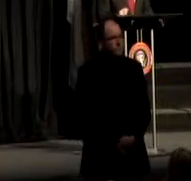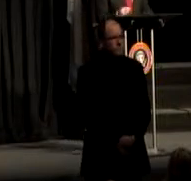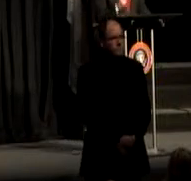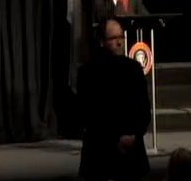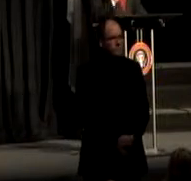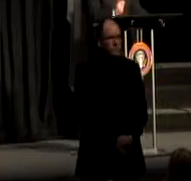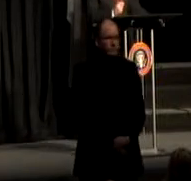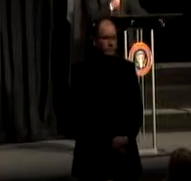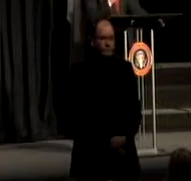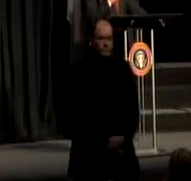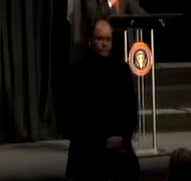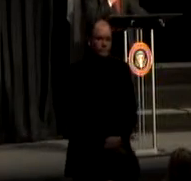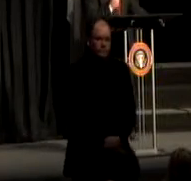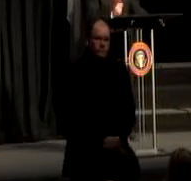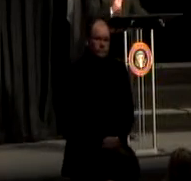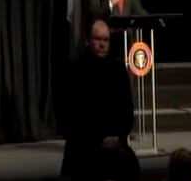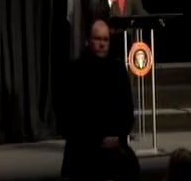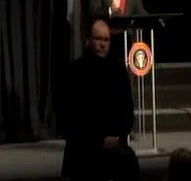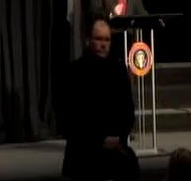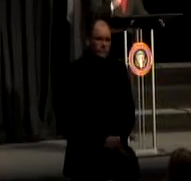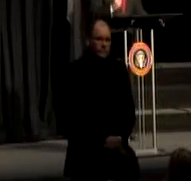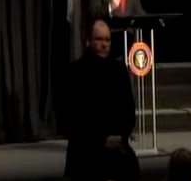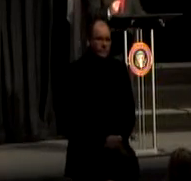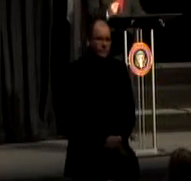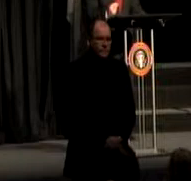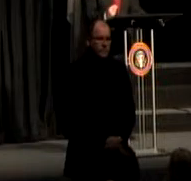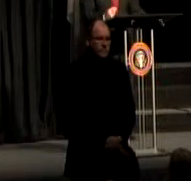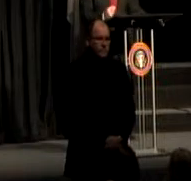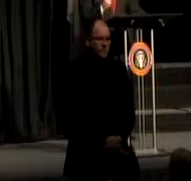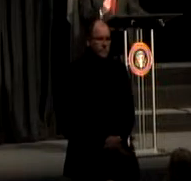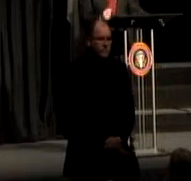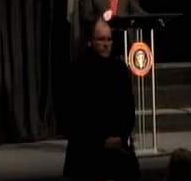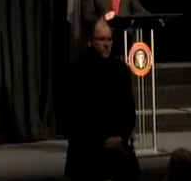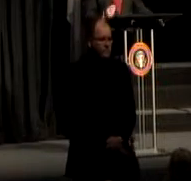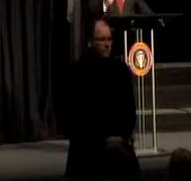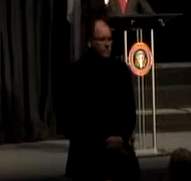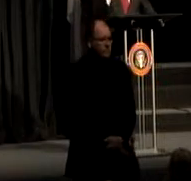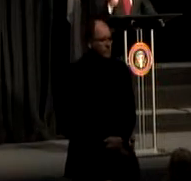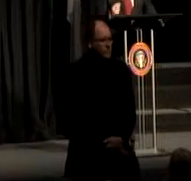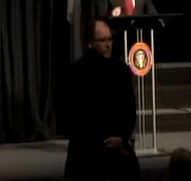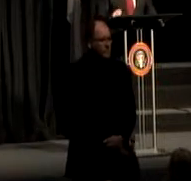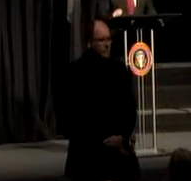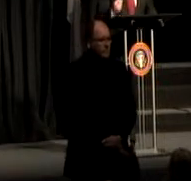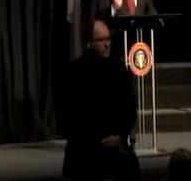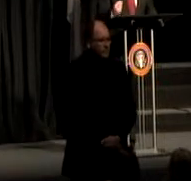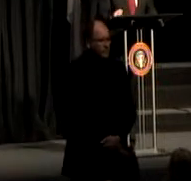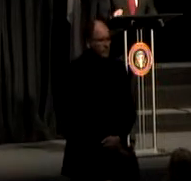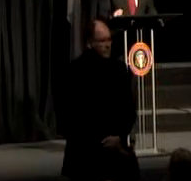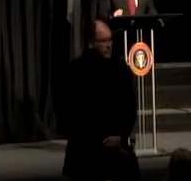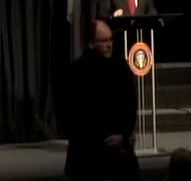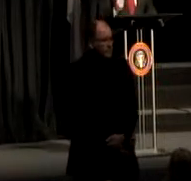And I tell you, I believe one of the things that God wants more than anything else is to have a church that has a singular